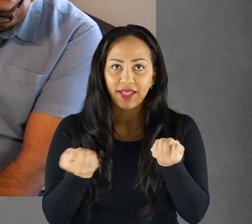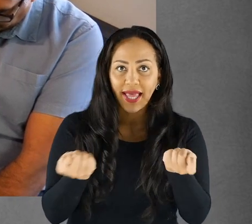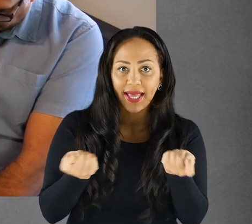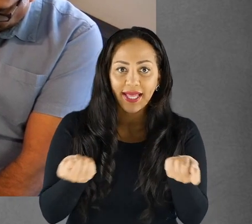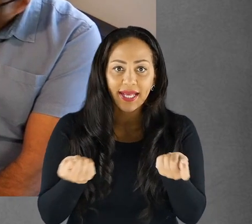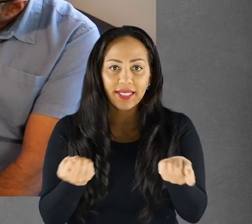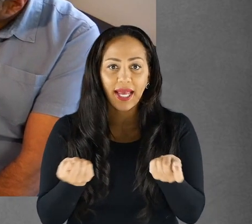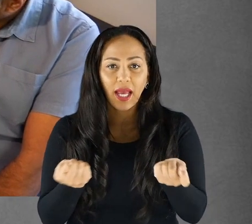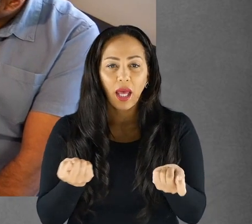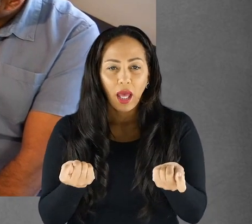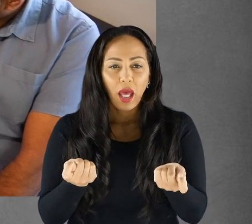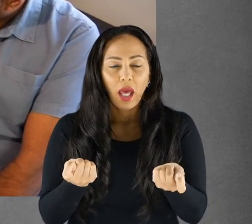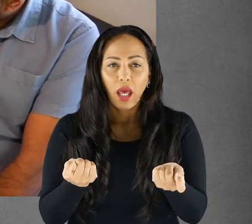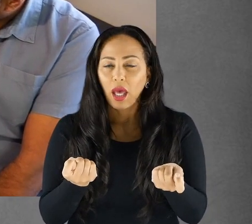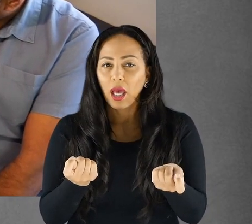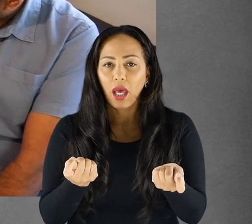creatively facilitating,